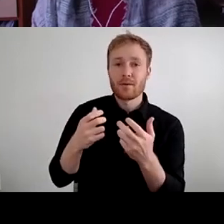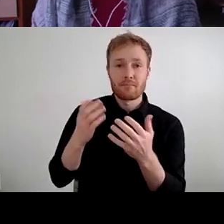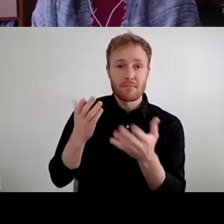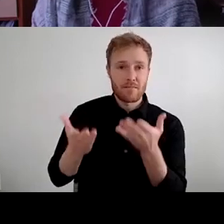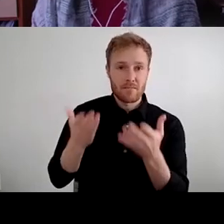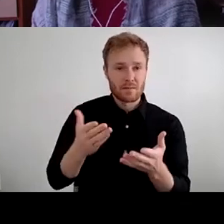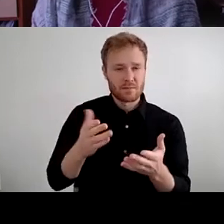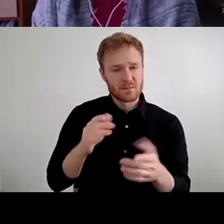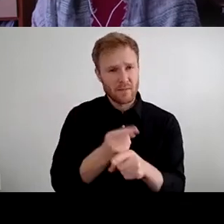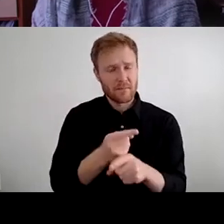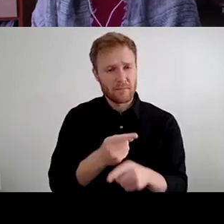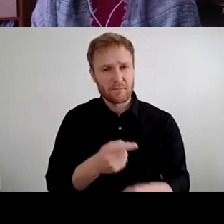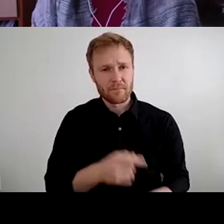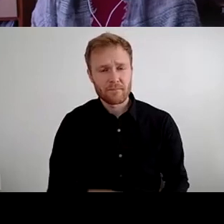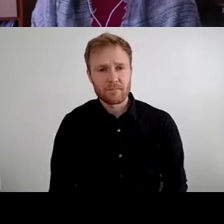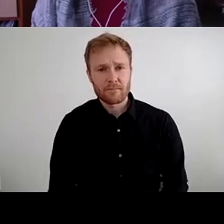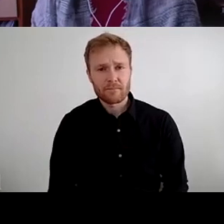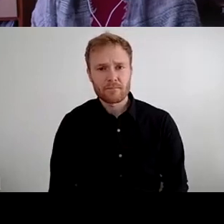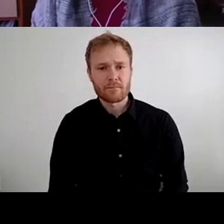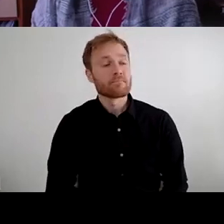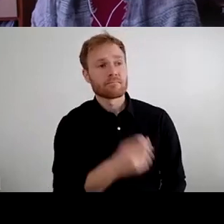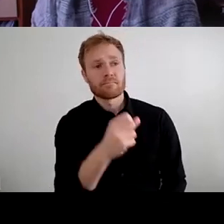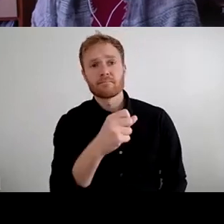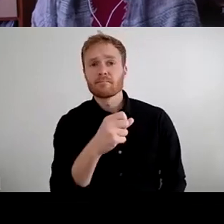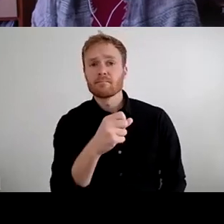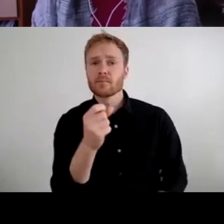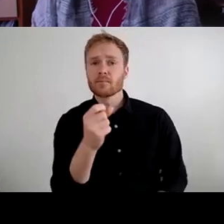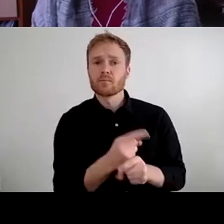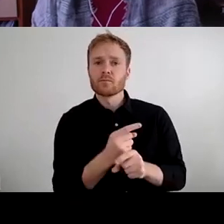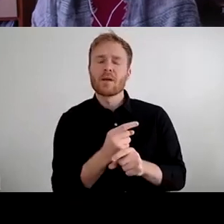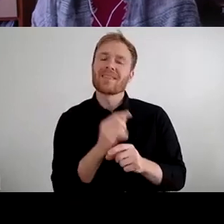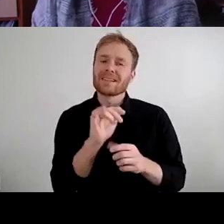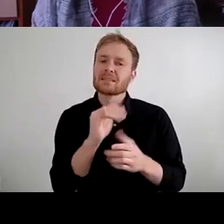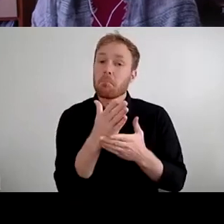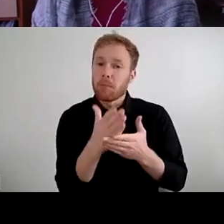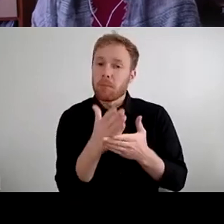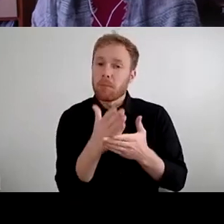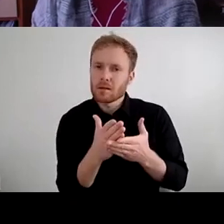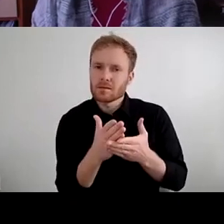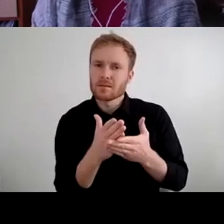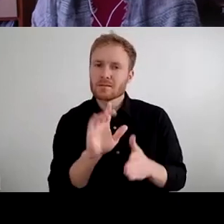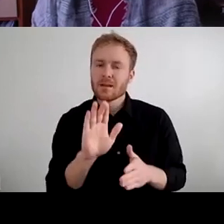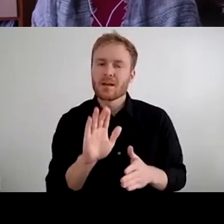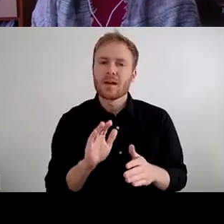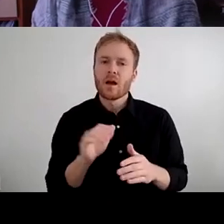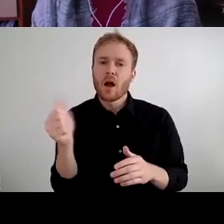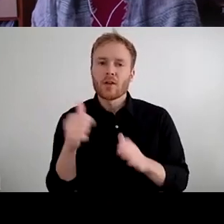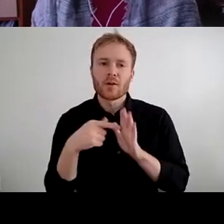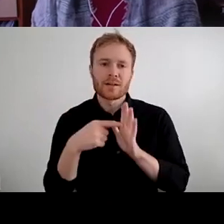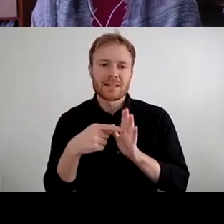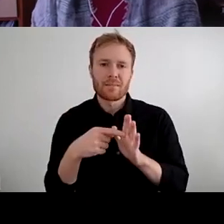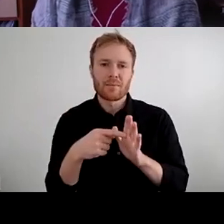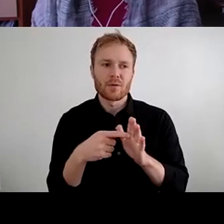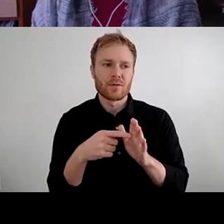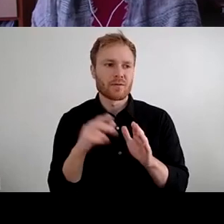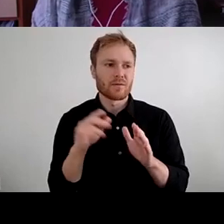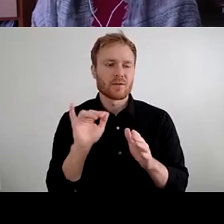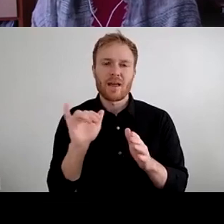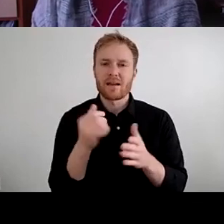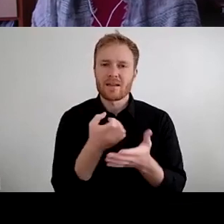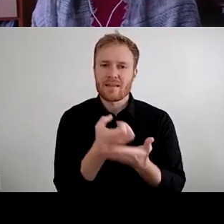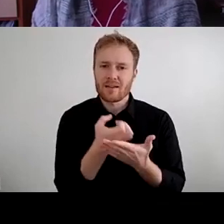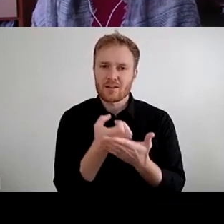So yes, it's very fair to say, and that's only part of it. So like another example of like the economic opportunities for our